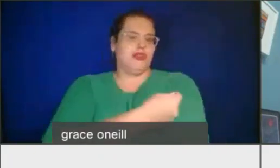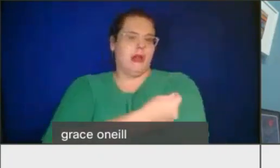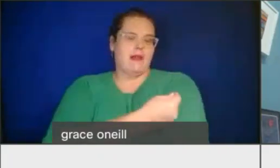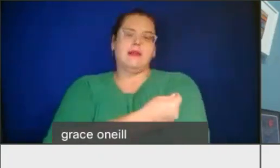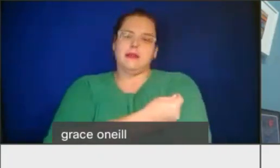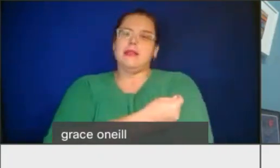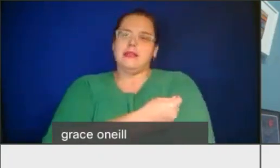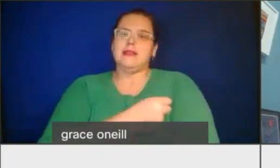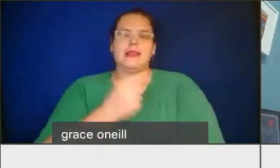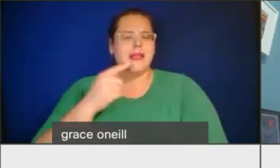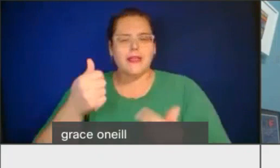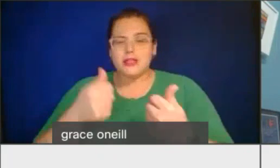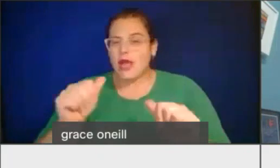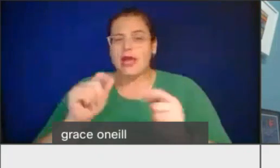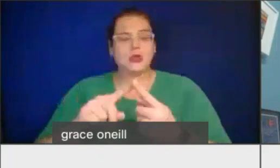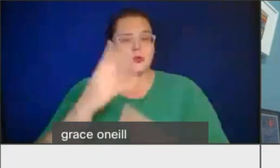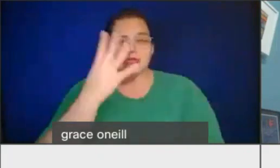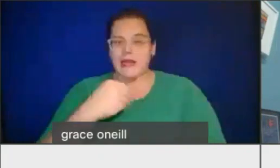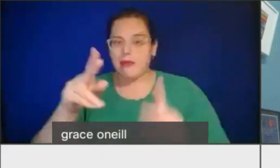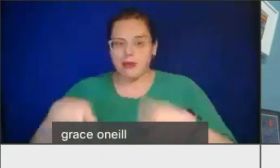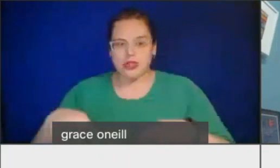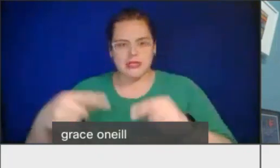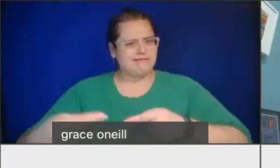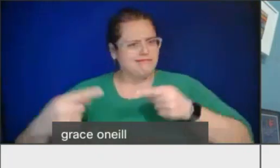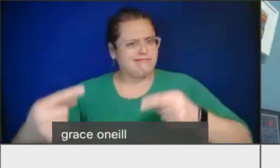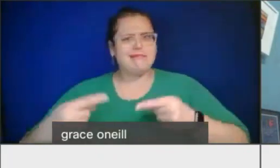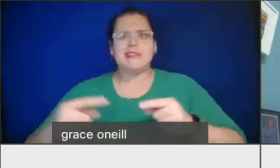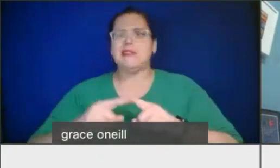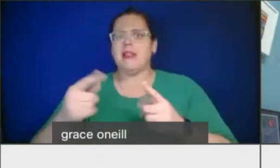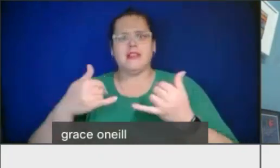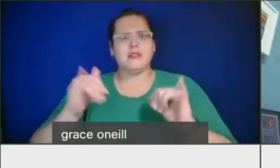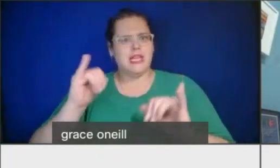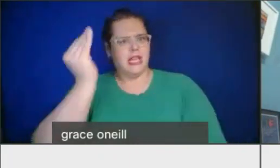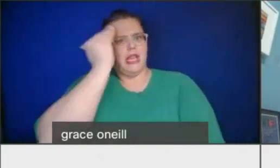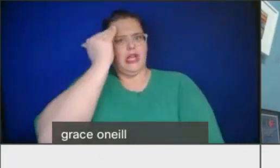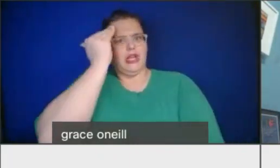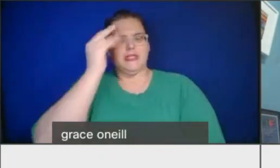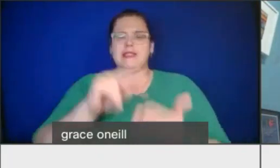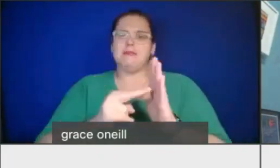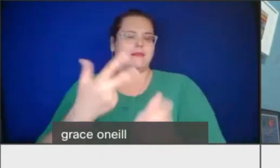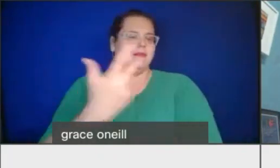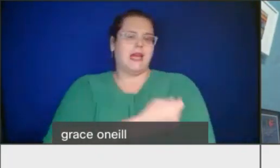They've tried to sedate the person, but the person, it says, was still alert, so the vaccine couldn't be given.